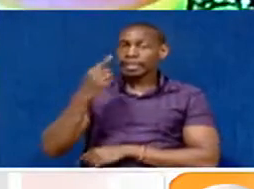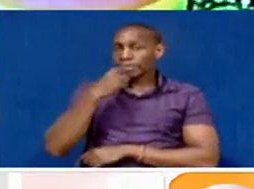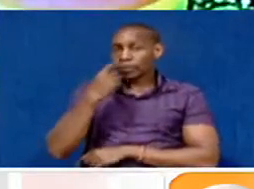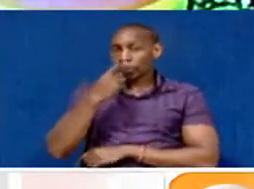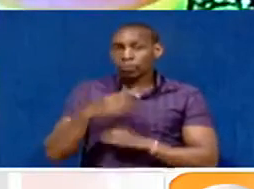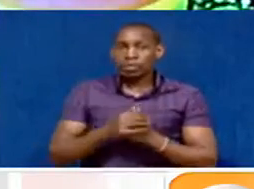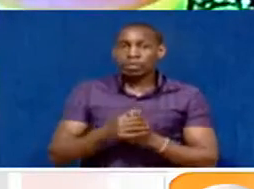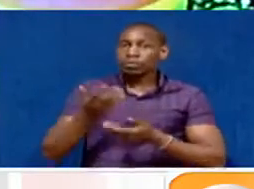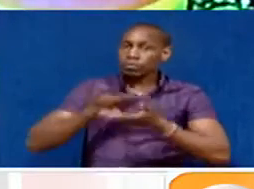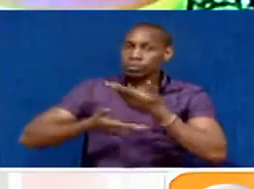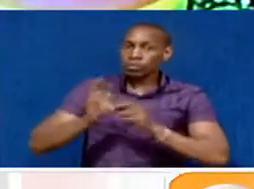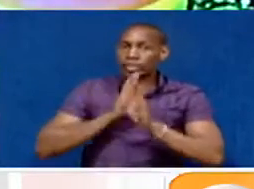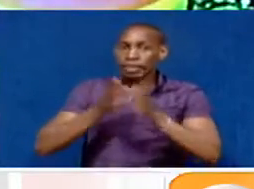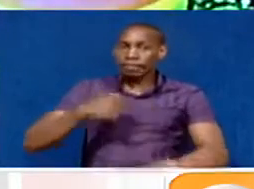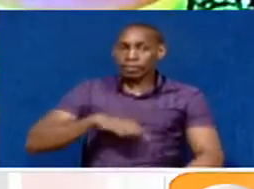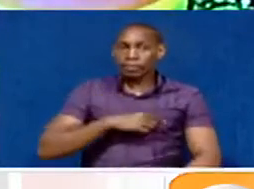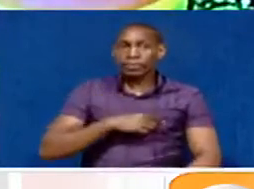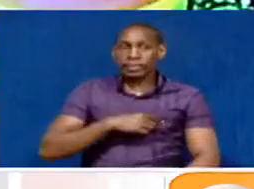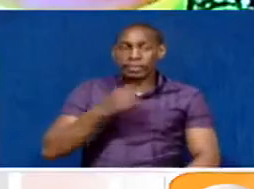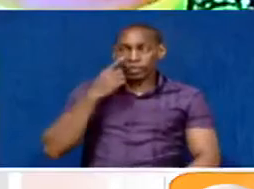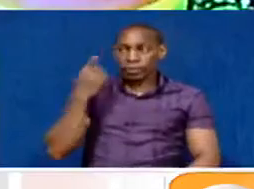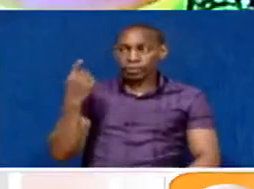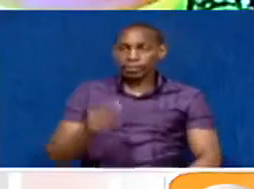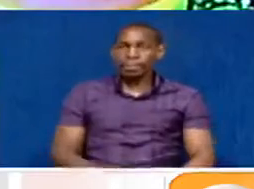nani? Alizungumza na mwanahabari wetu Steven Leto.